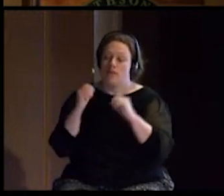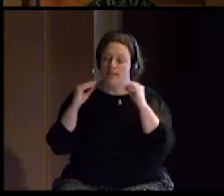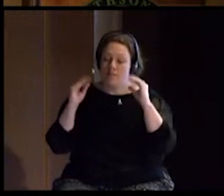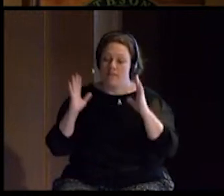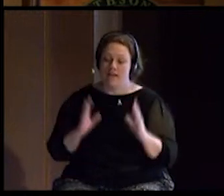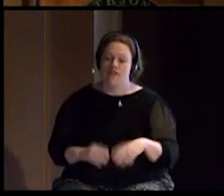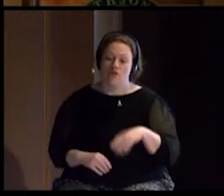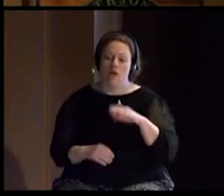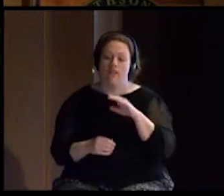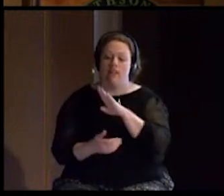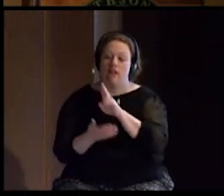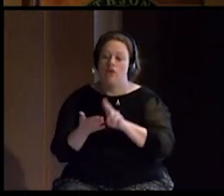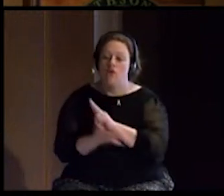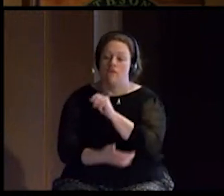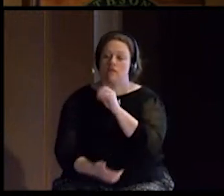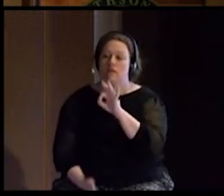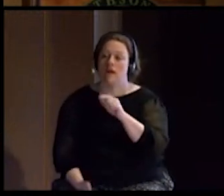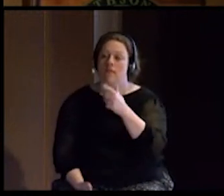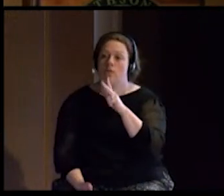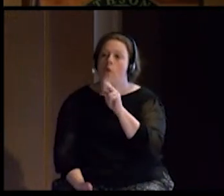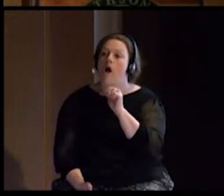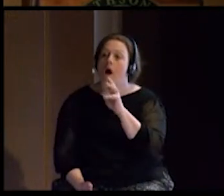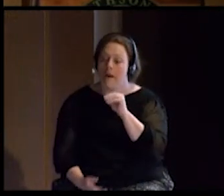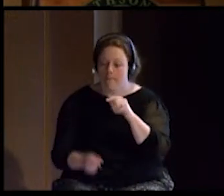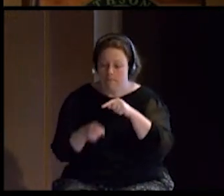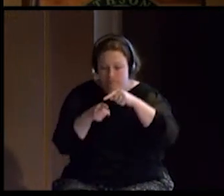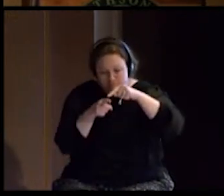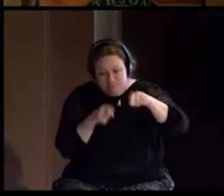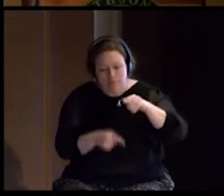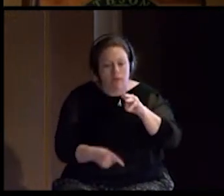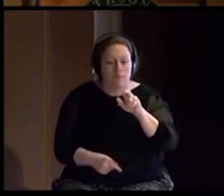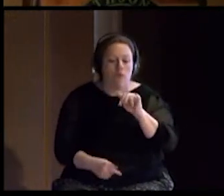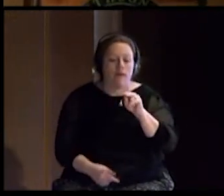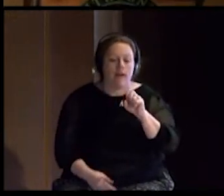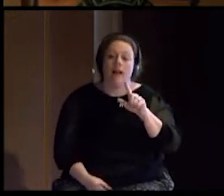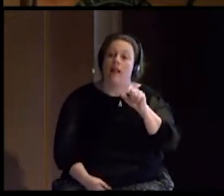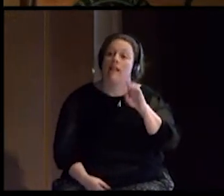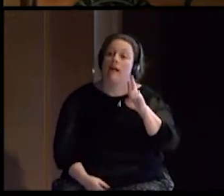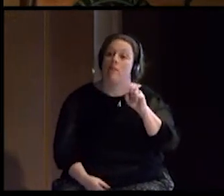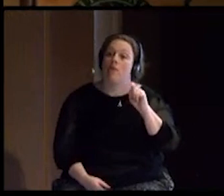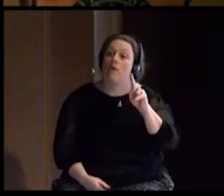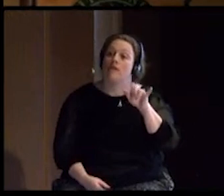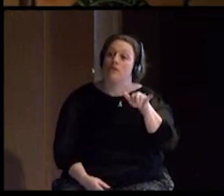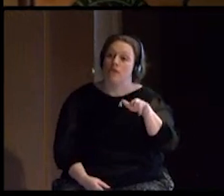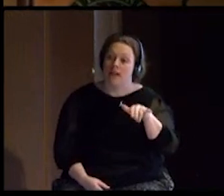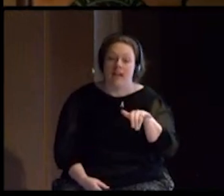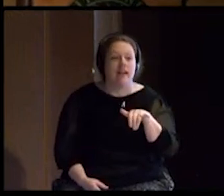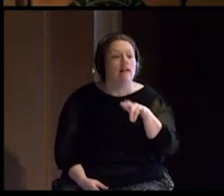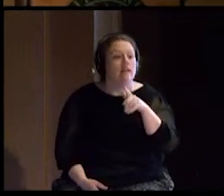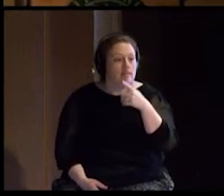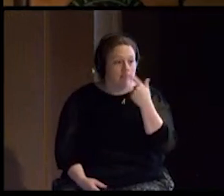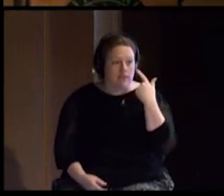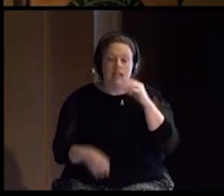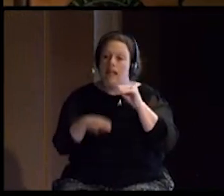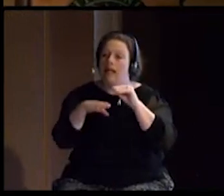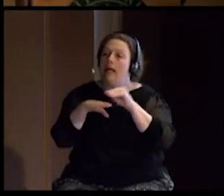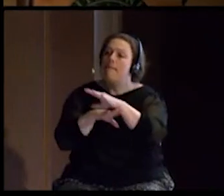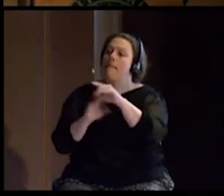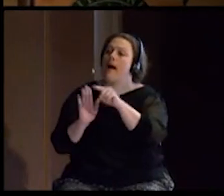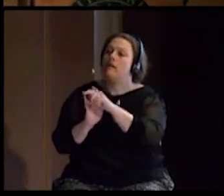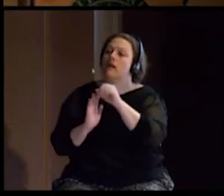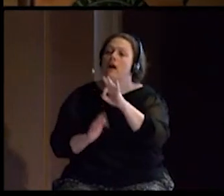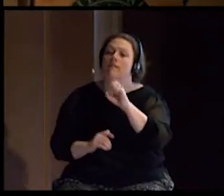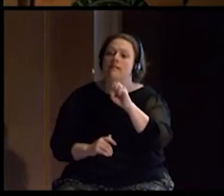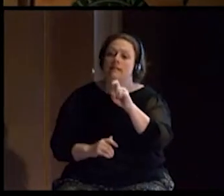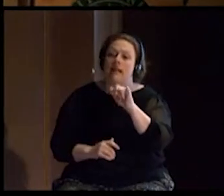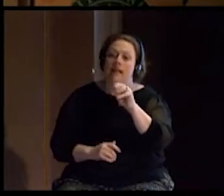more specifically at the Marine Laboratory in Guam. And my talk today will focus on the impact of sedimentation on our nearshore